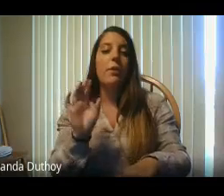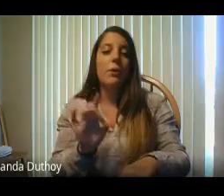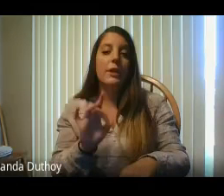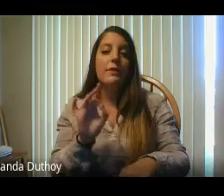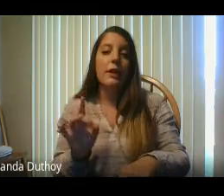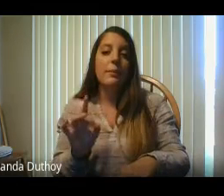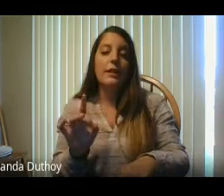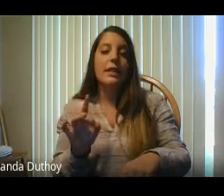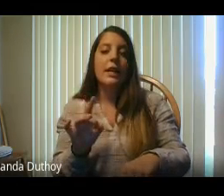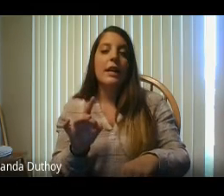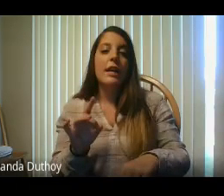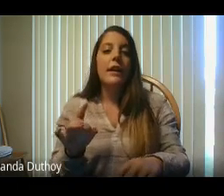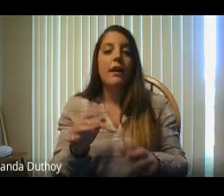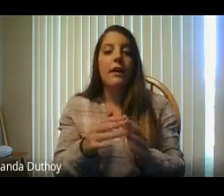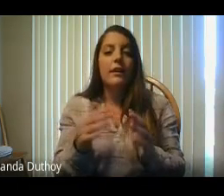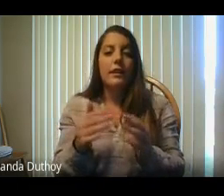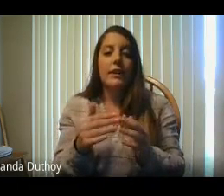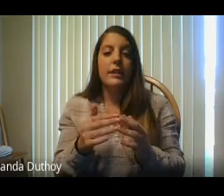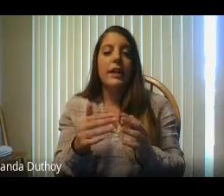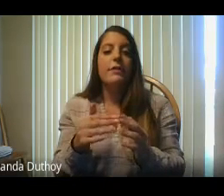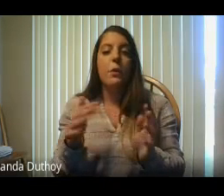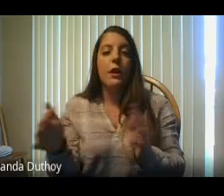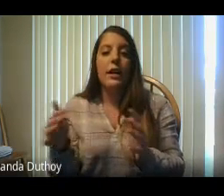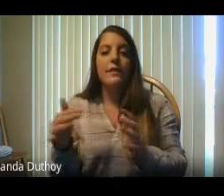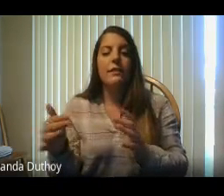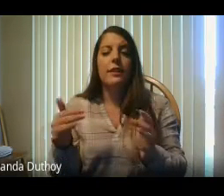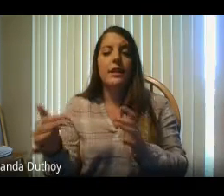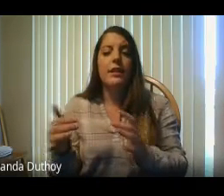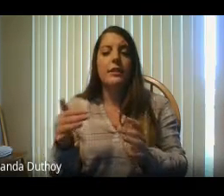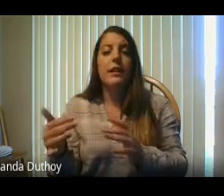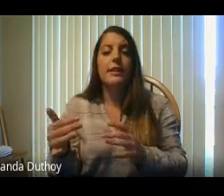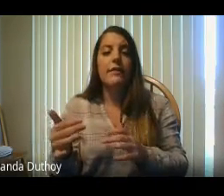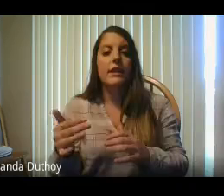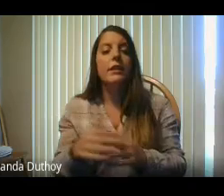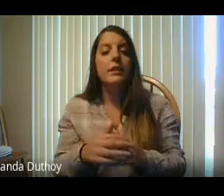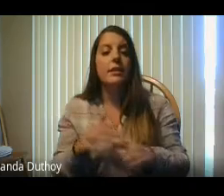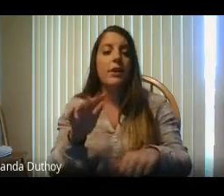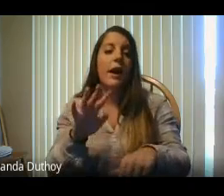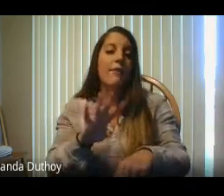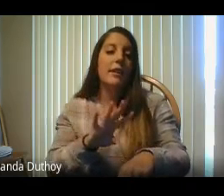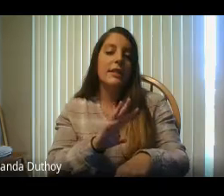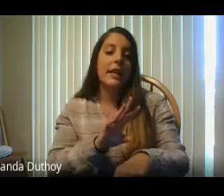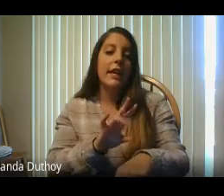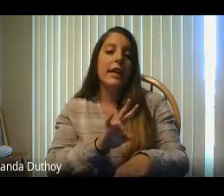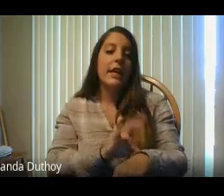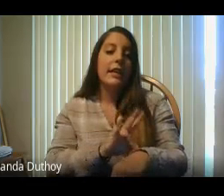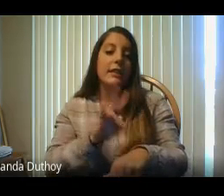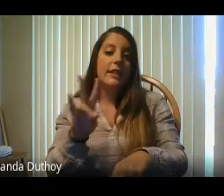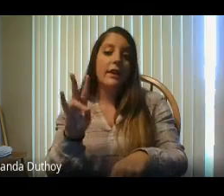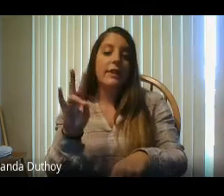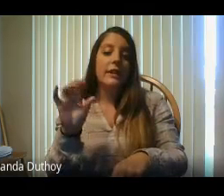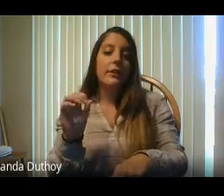0. Only for numbers that aren't even, like 4 o'clock, 5 o'clock, 6 o'clock, 7. So I want to